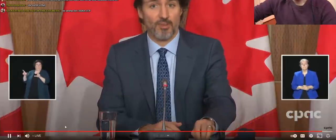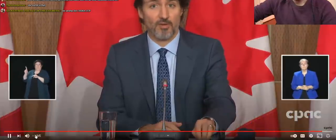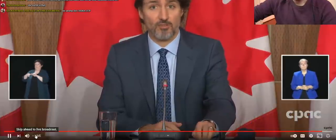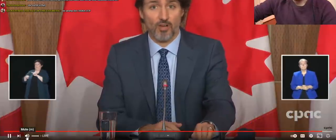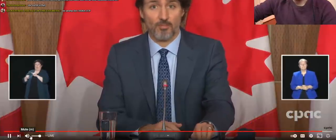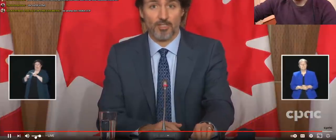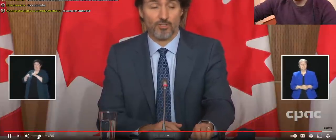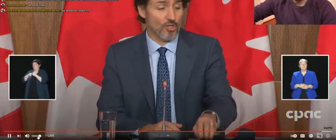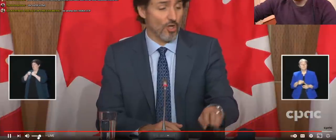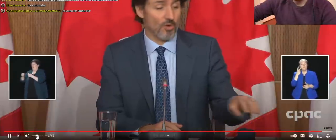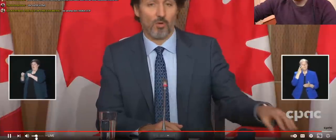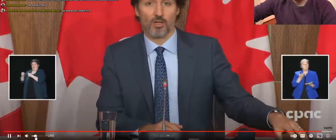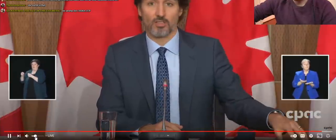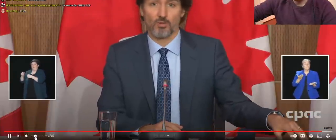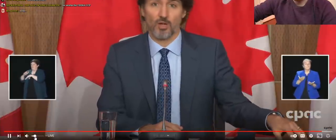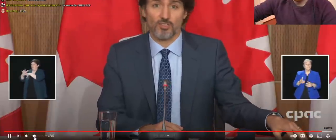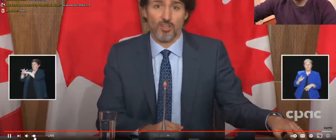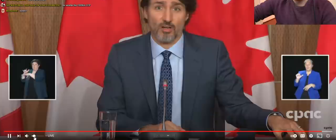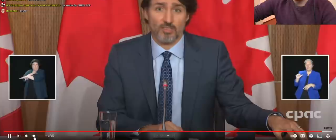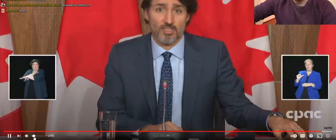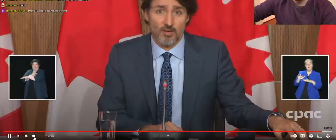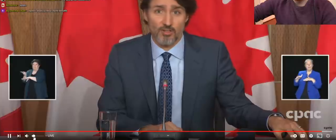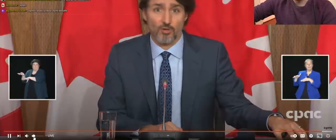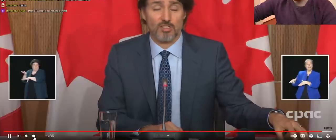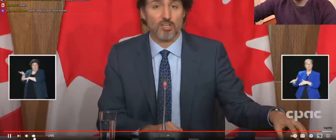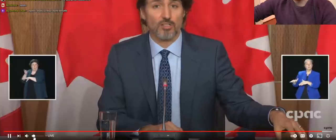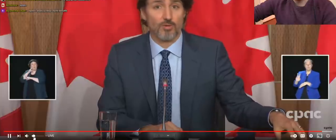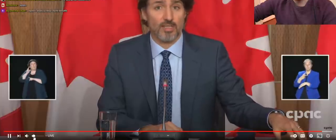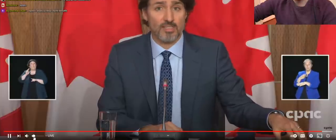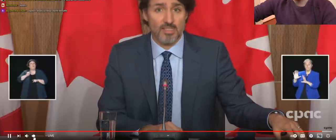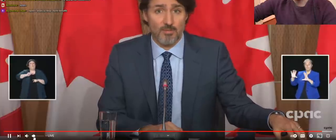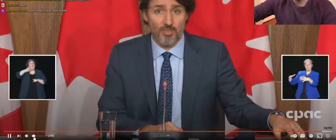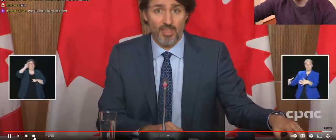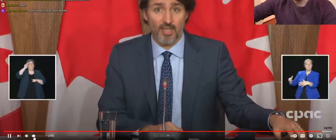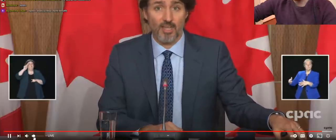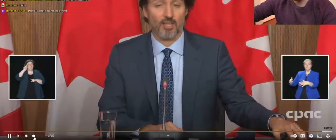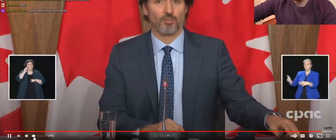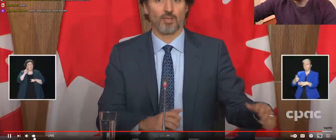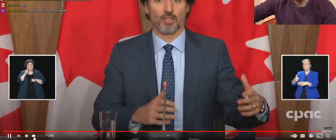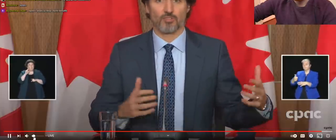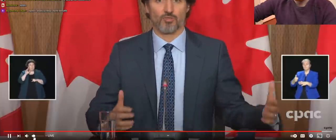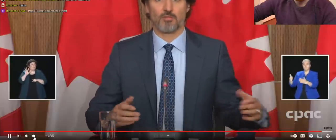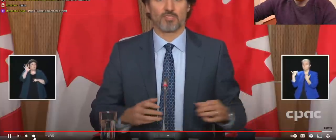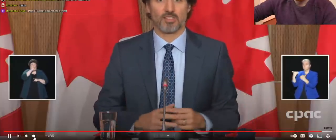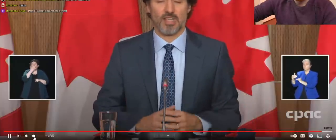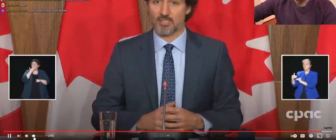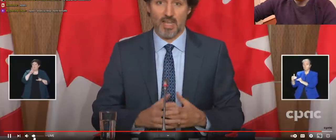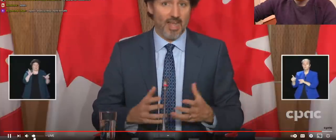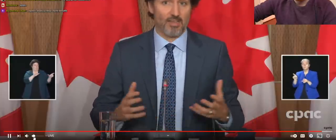travel with very strong measures. Okay, so more talk on borders and what's being done there.